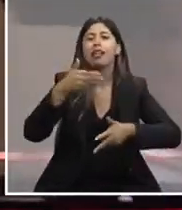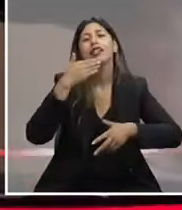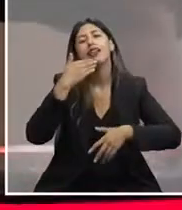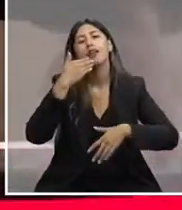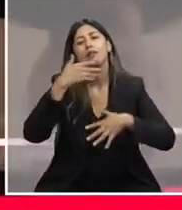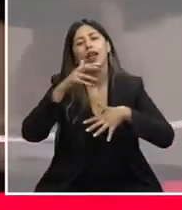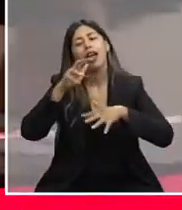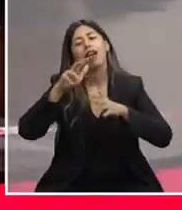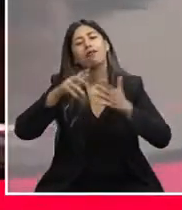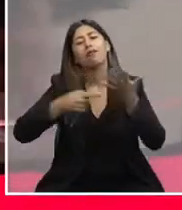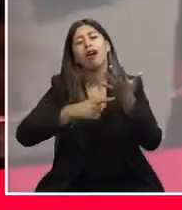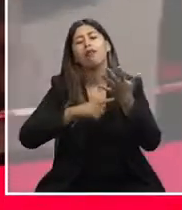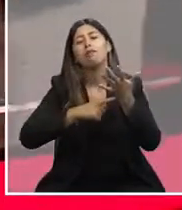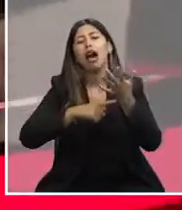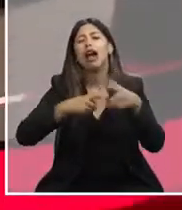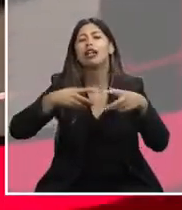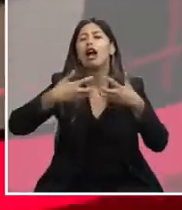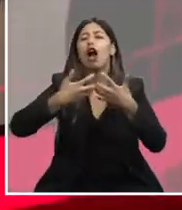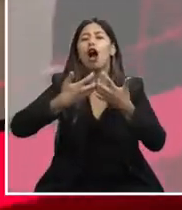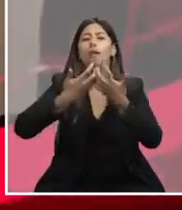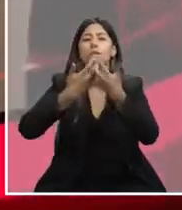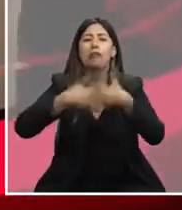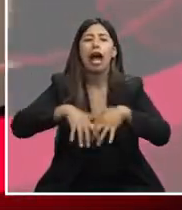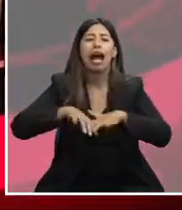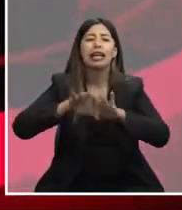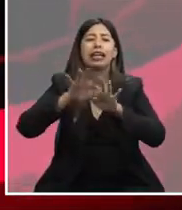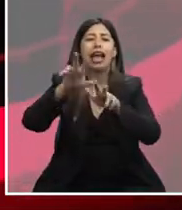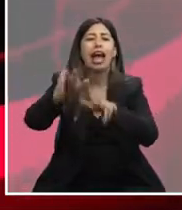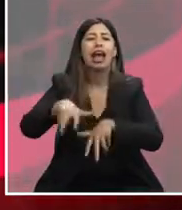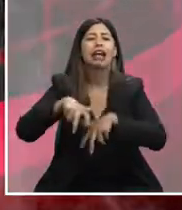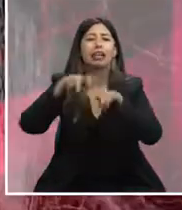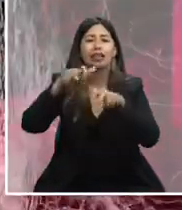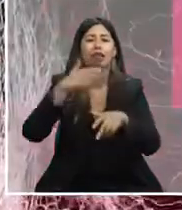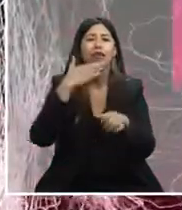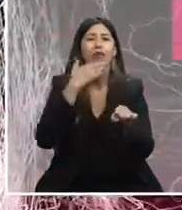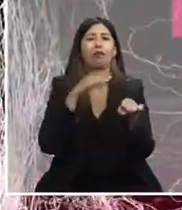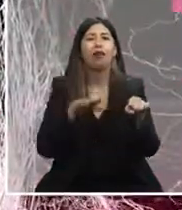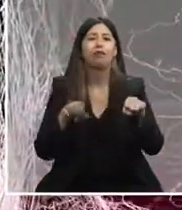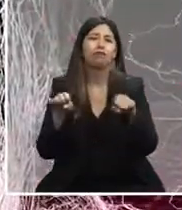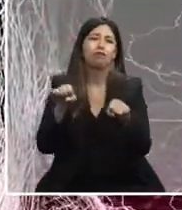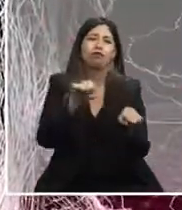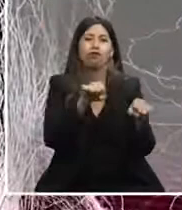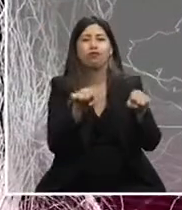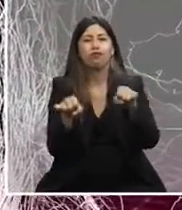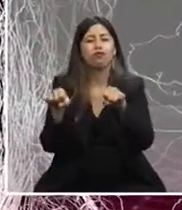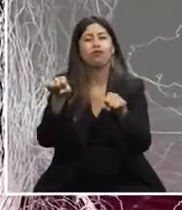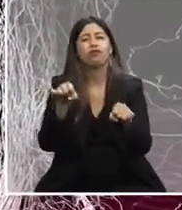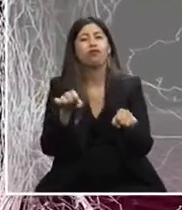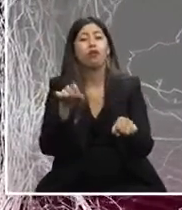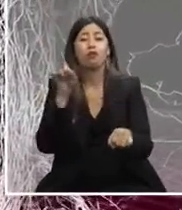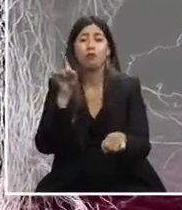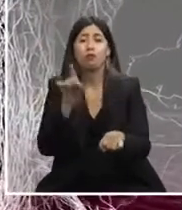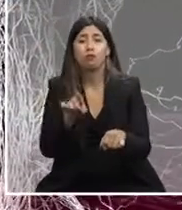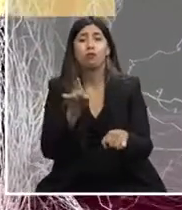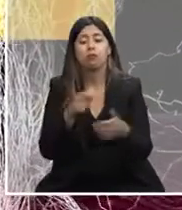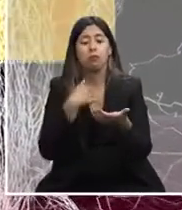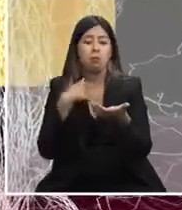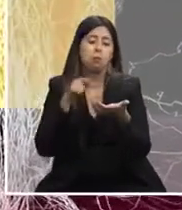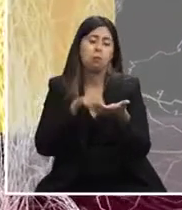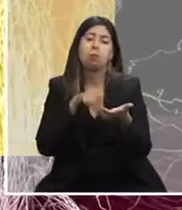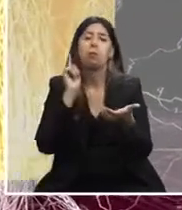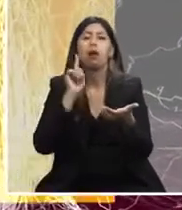to press a button to order everything we want on the internet. The result is a